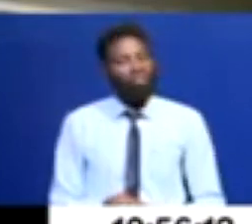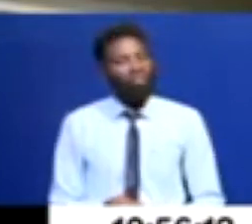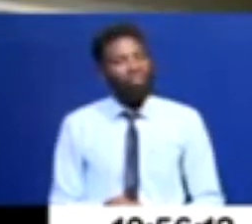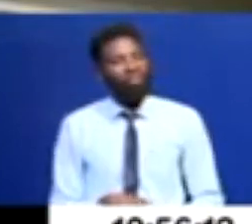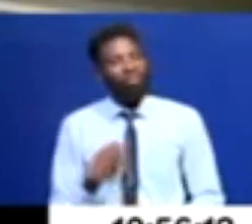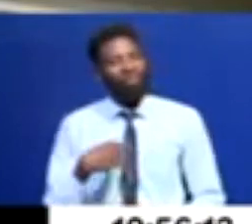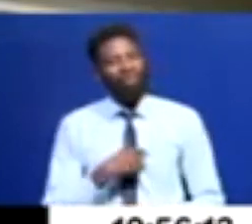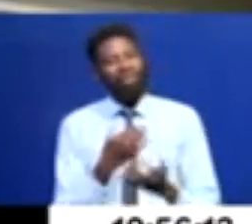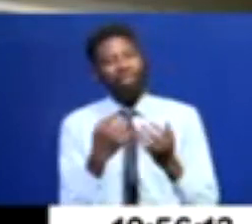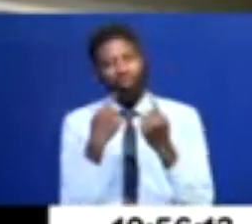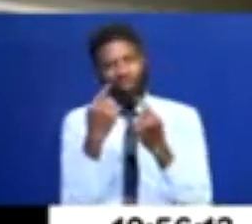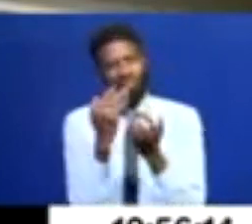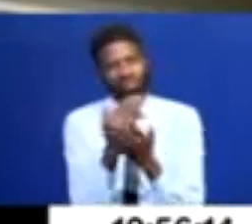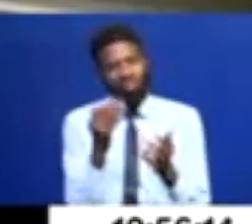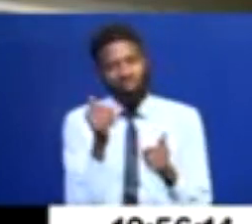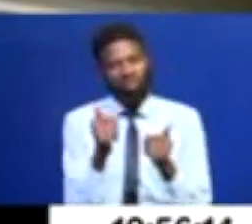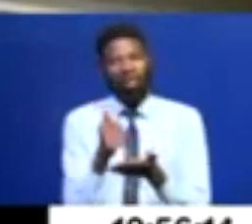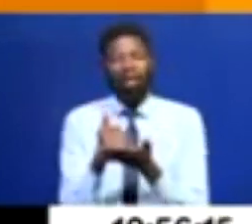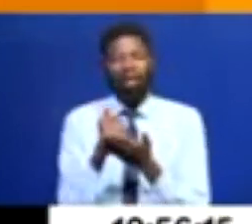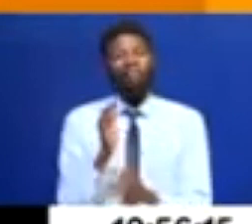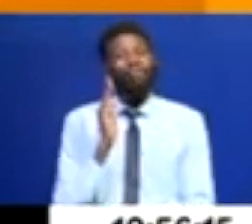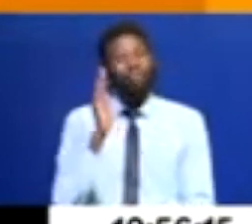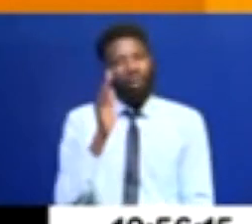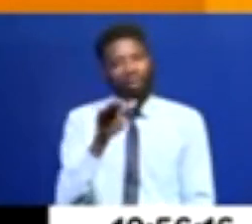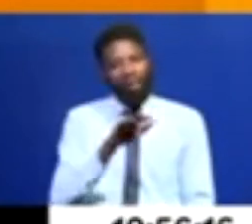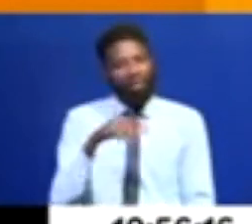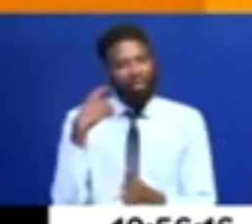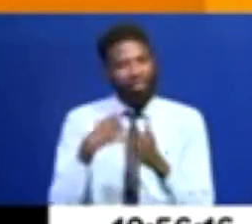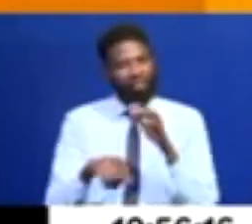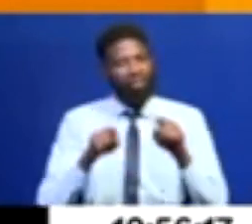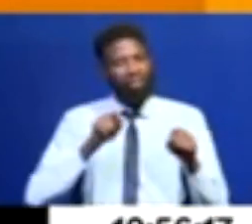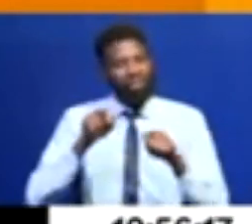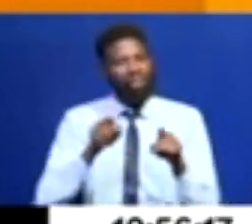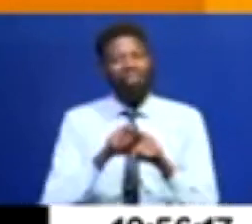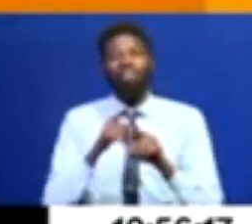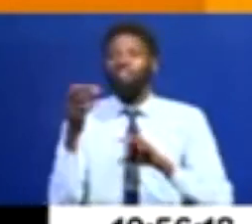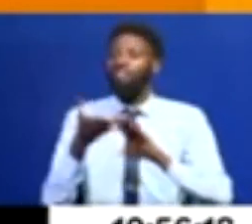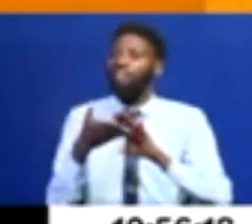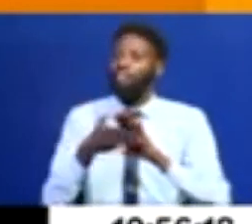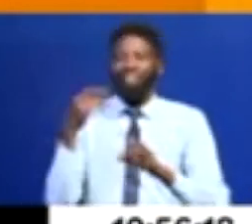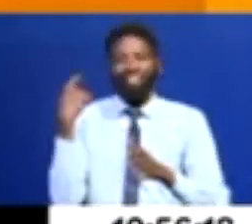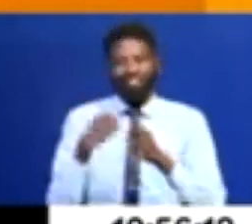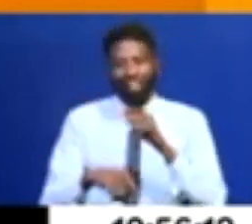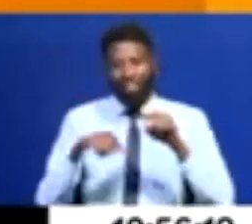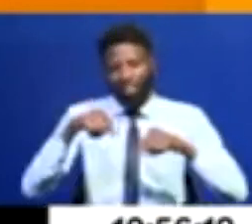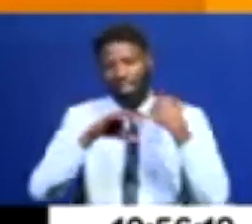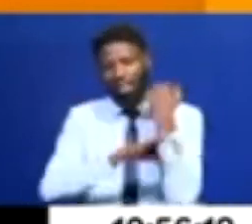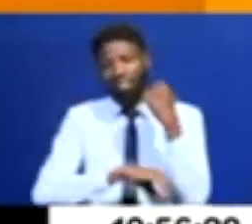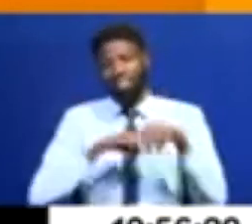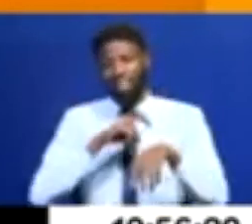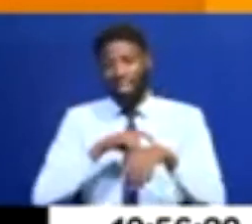that that is really going to help in the tax management and filing of taxes in this country. And when you look